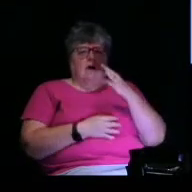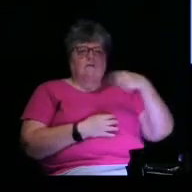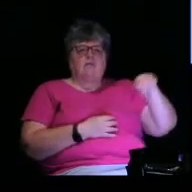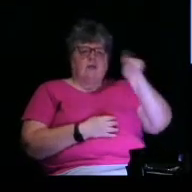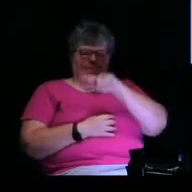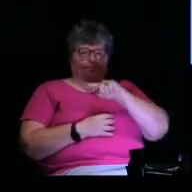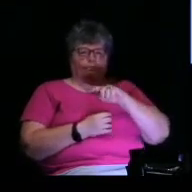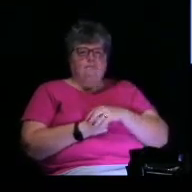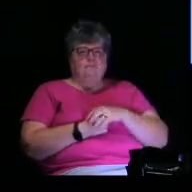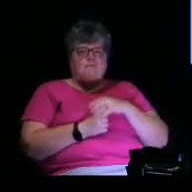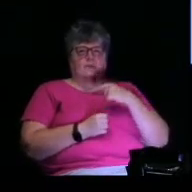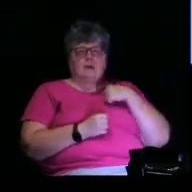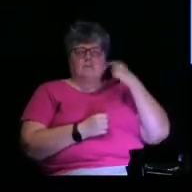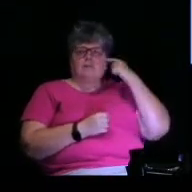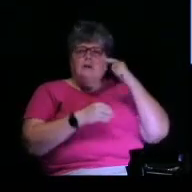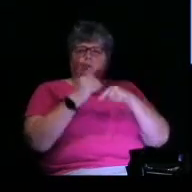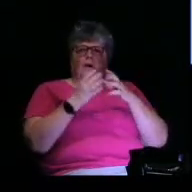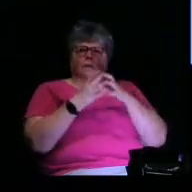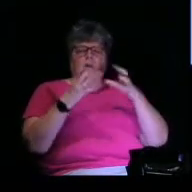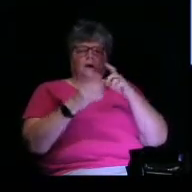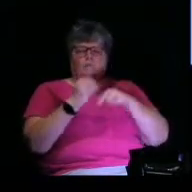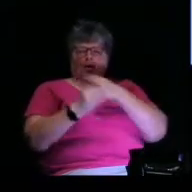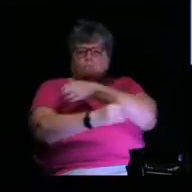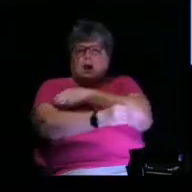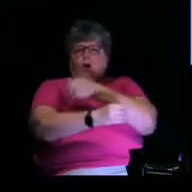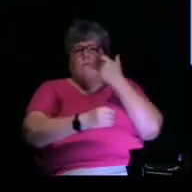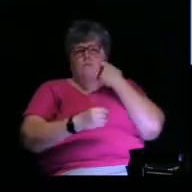of them. I've been thinking a lot about power recently.